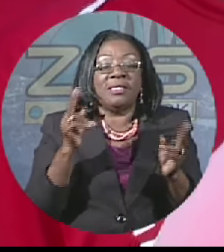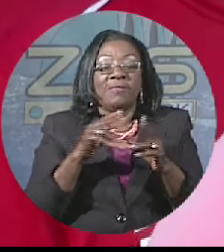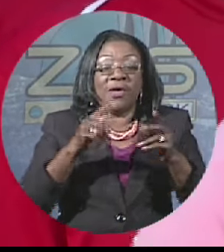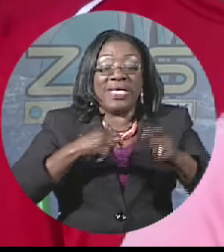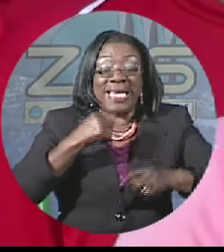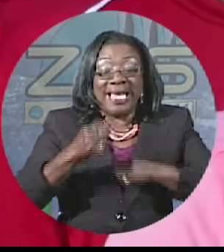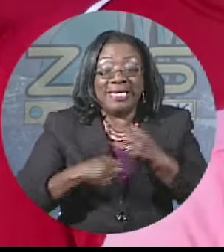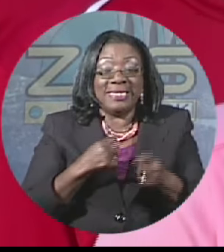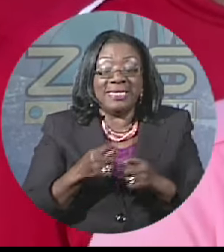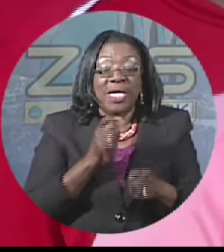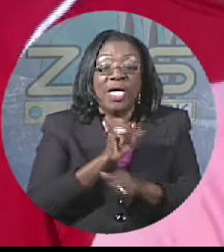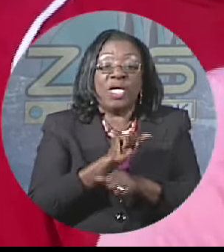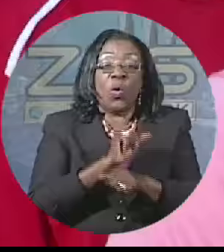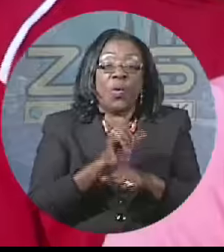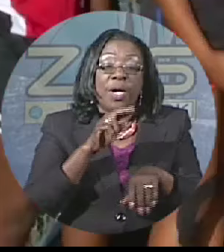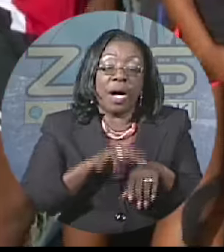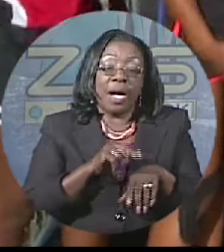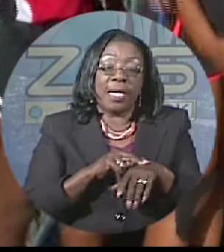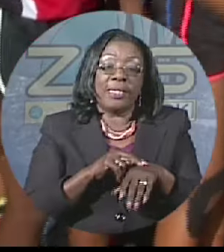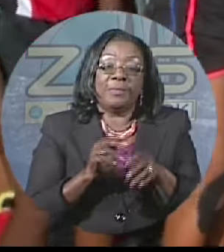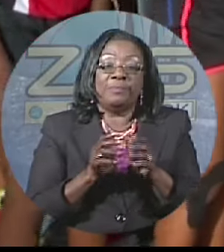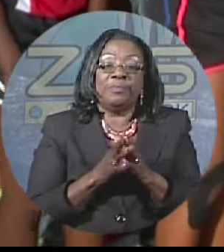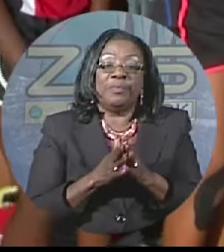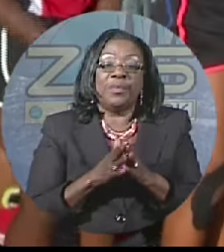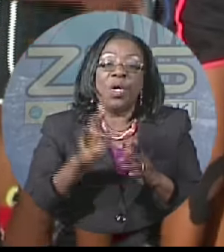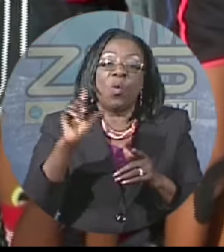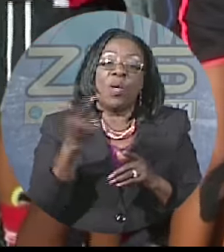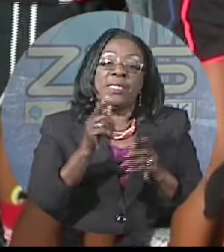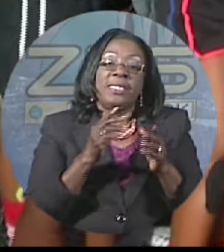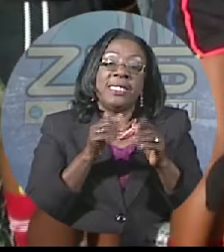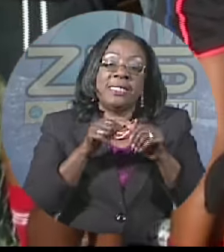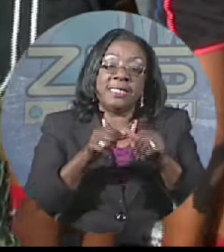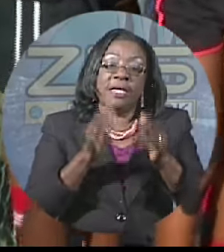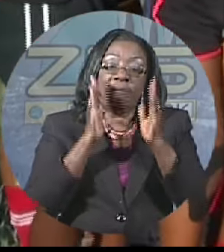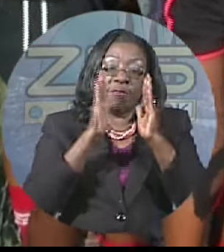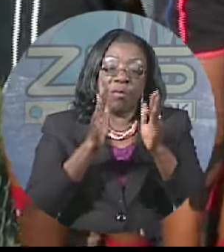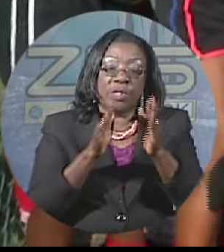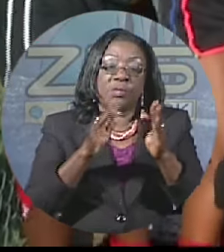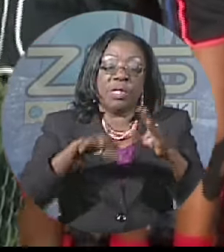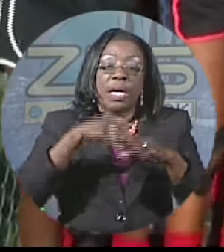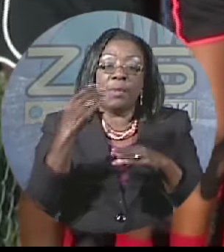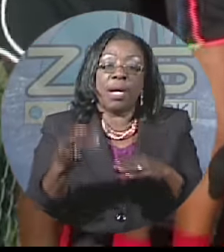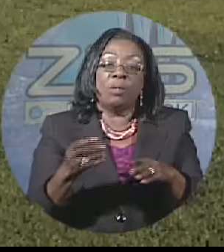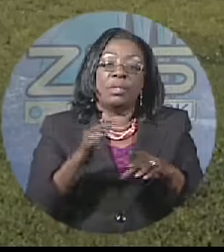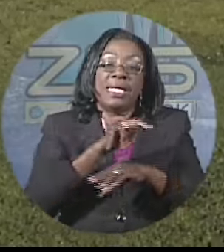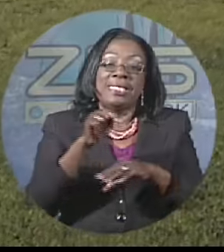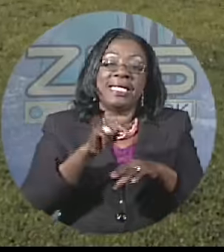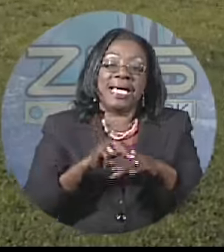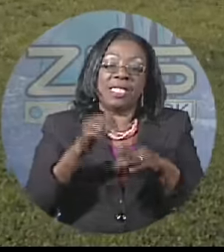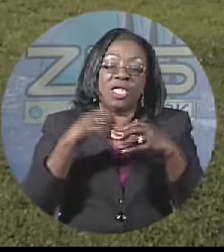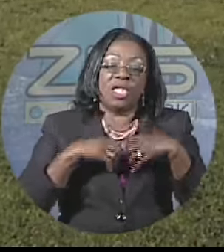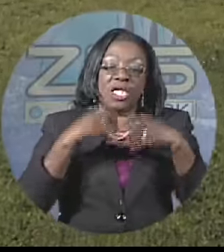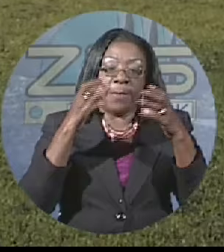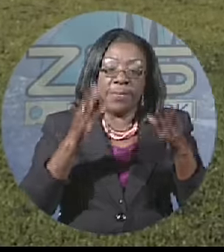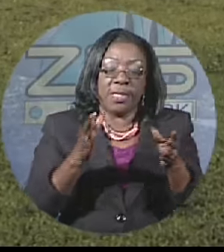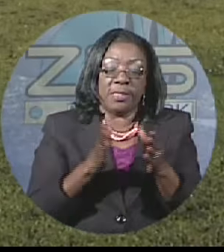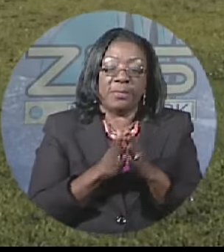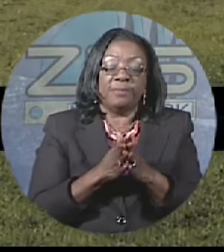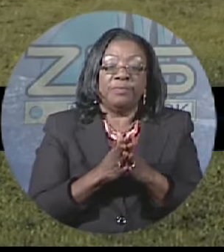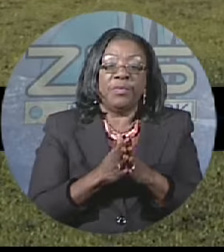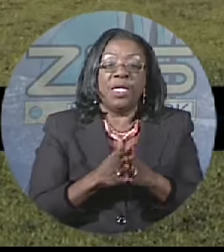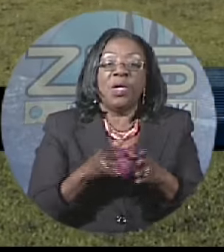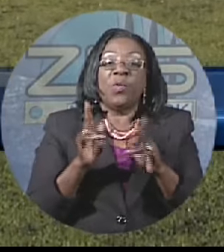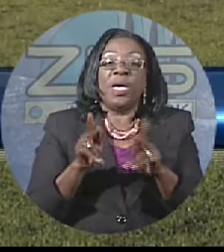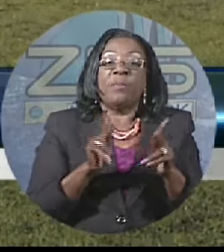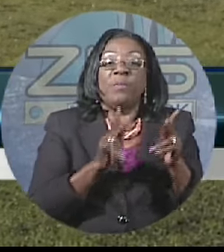very work-oriented, so I will have no problem. Once they stay focused, we become national champions again. We're looking forward to that. We're prepared.